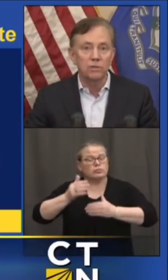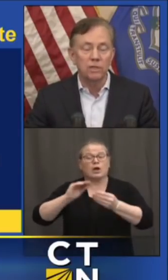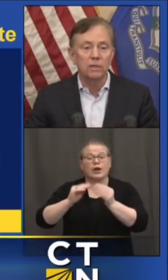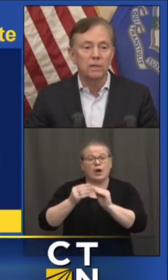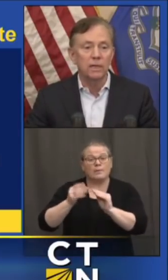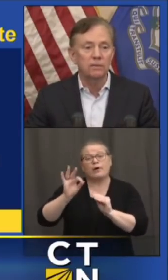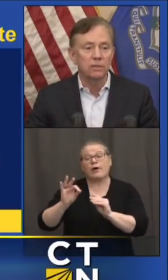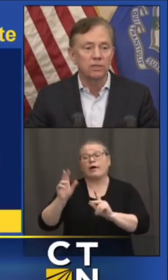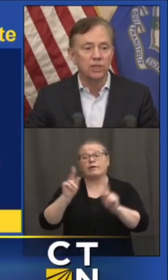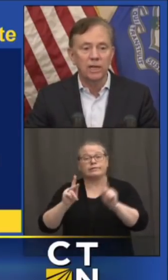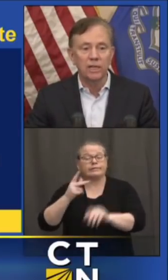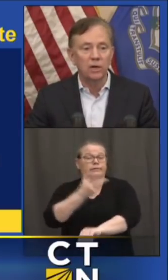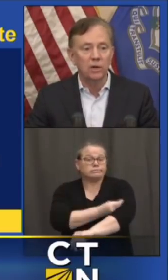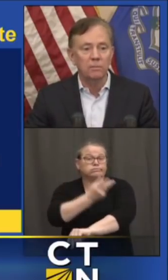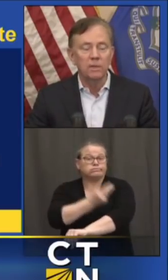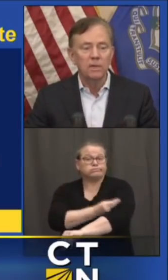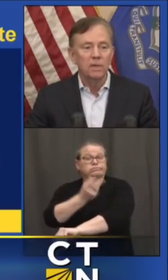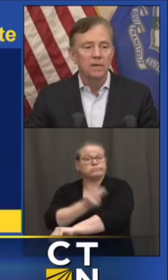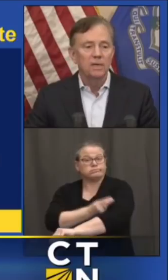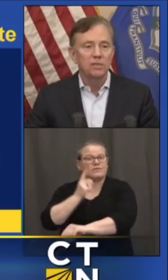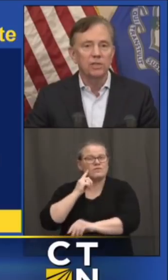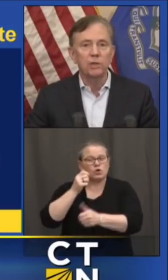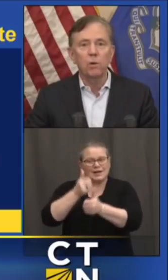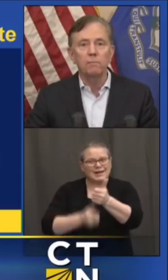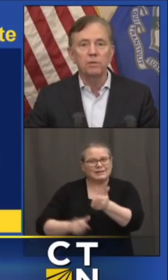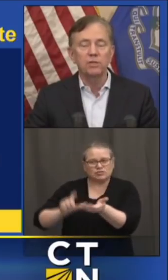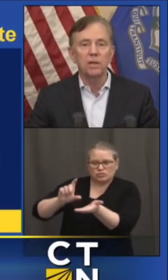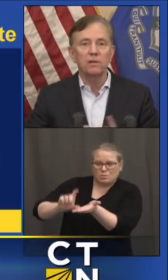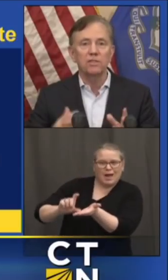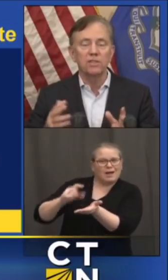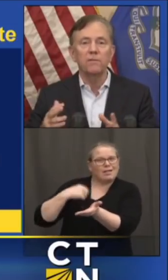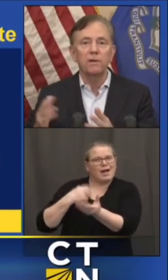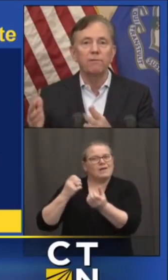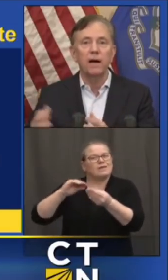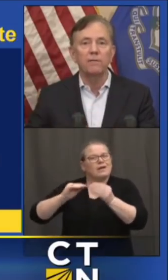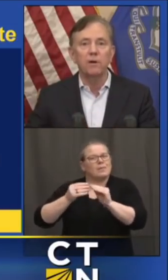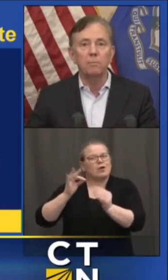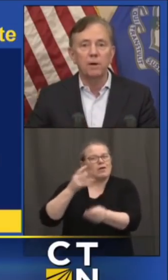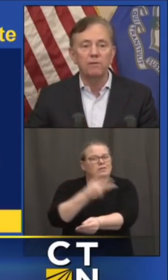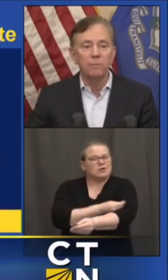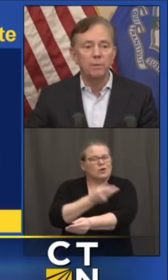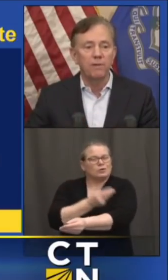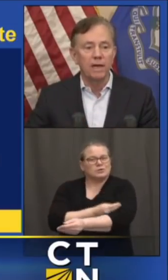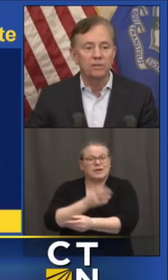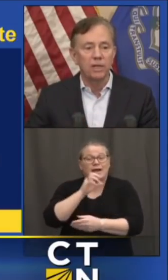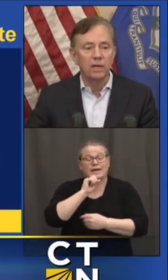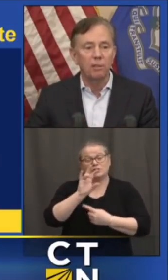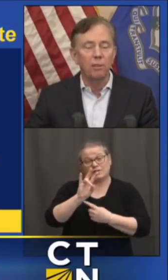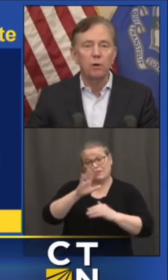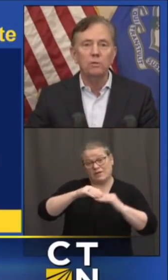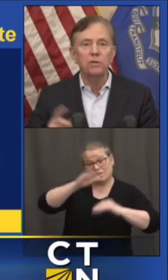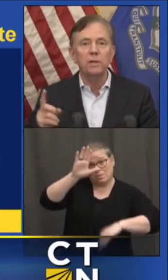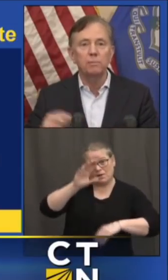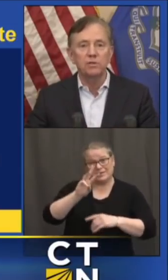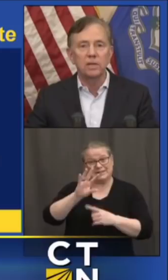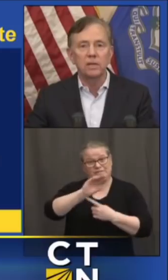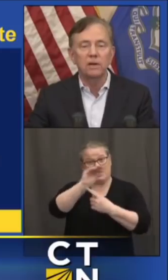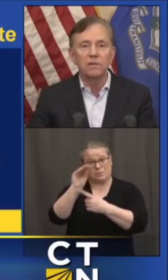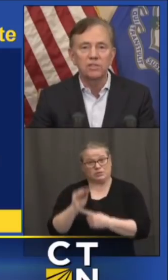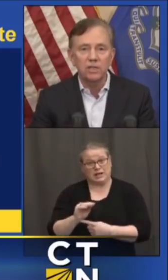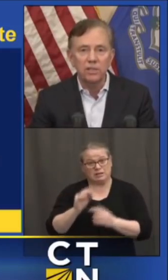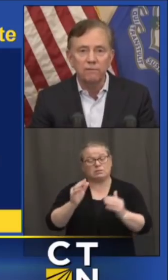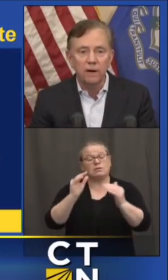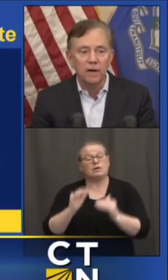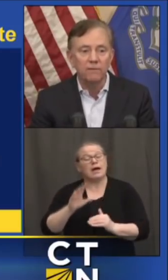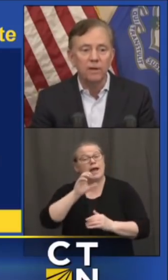of doses that get a shot in the arm. 61% of the 75 and above have been vaccinated, 13%